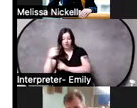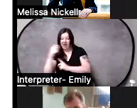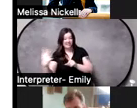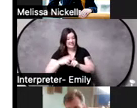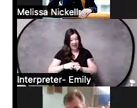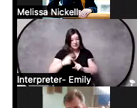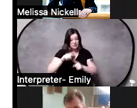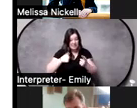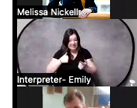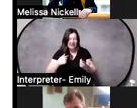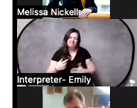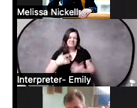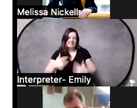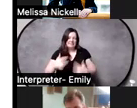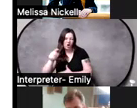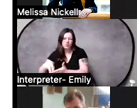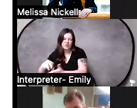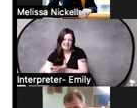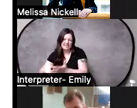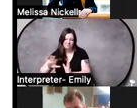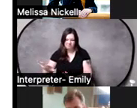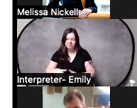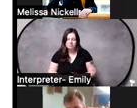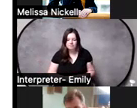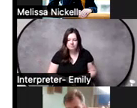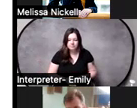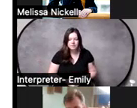before the study section meets. And then,